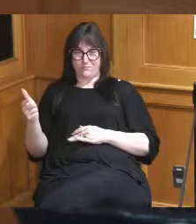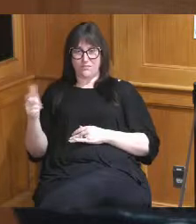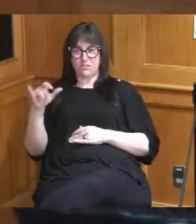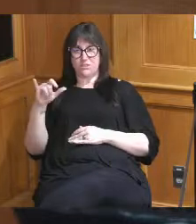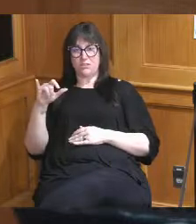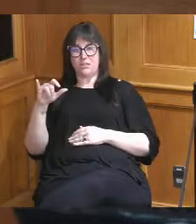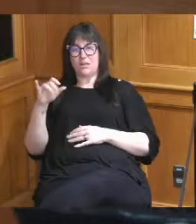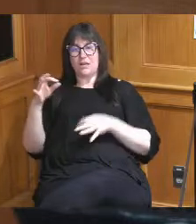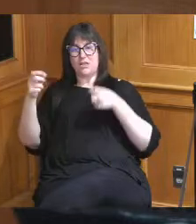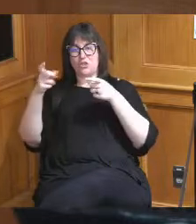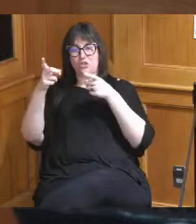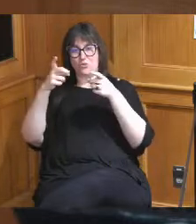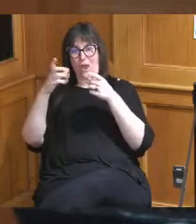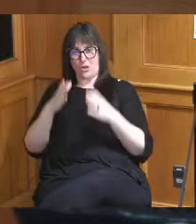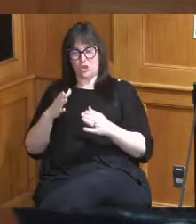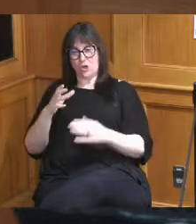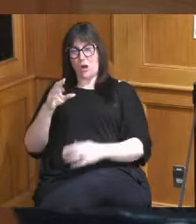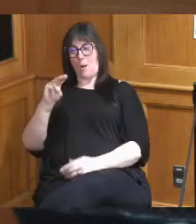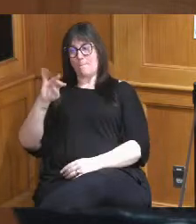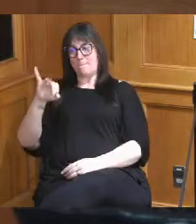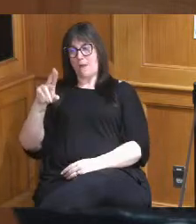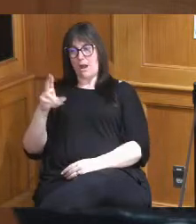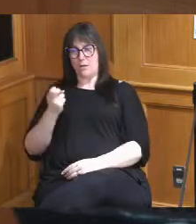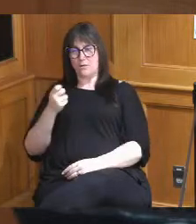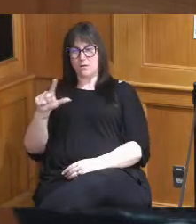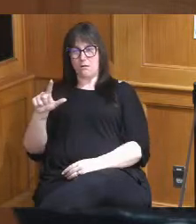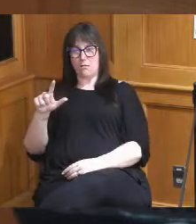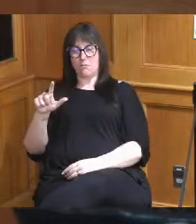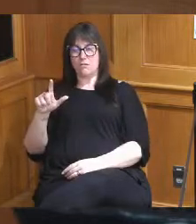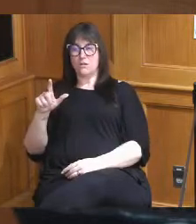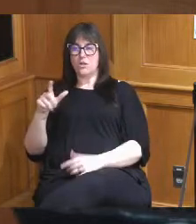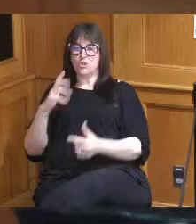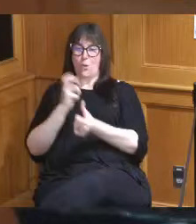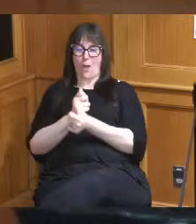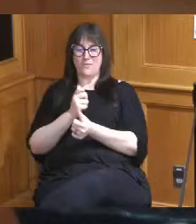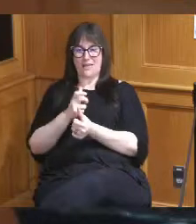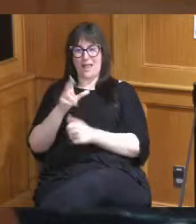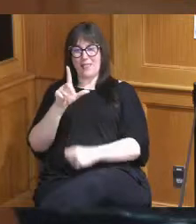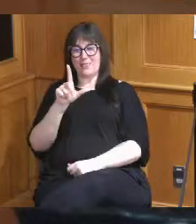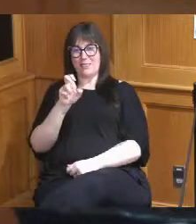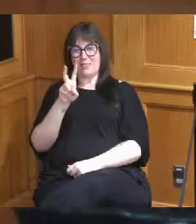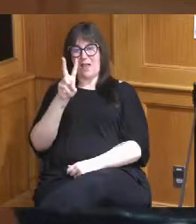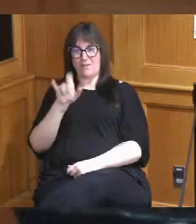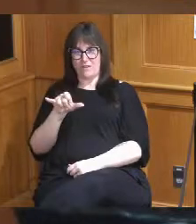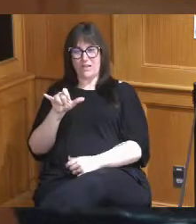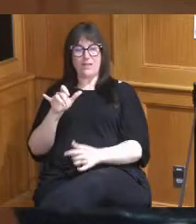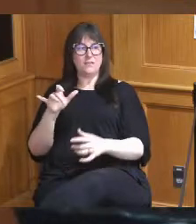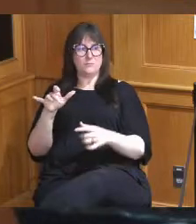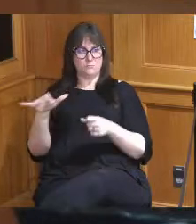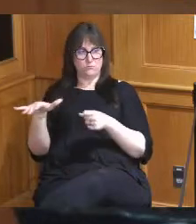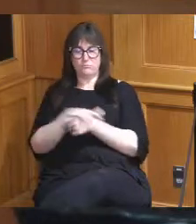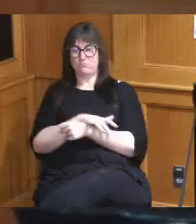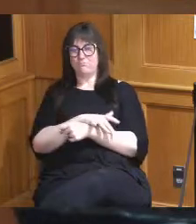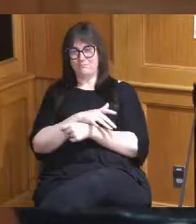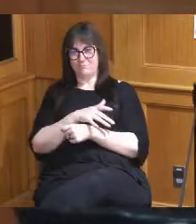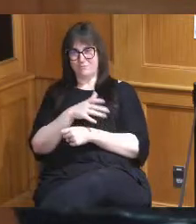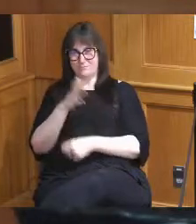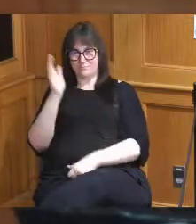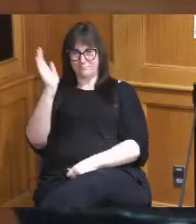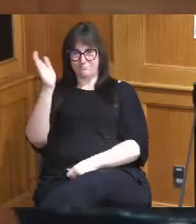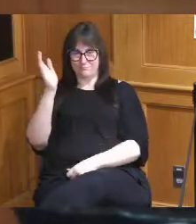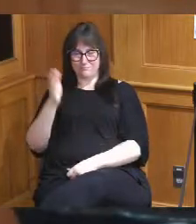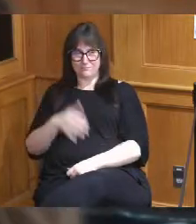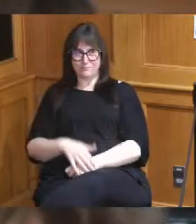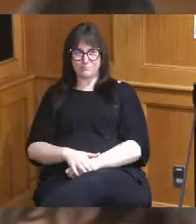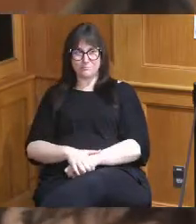Services Director, Michael Patton, to give an update on the levy overall, and then, as I said, Dr. Jenny O'Donnell for the TLRC's report specifically. Thank